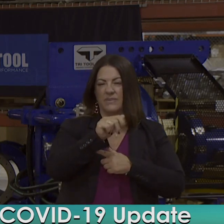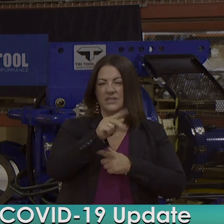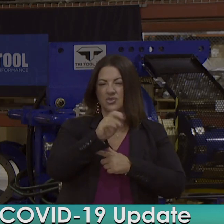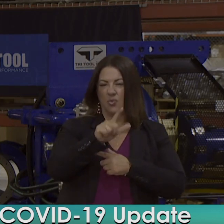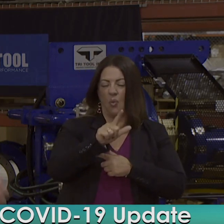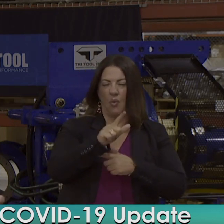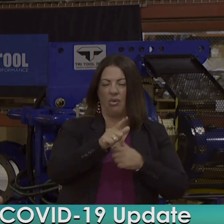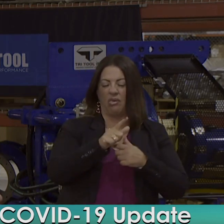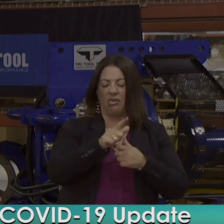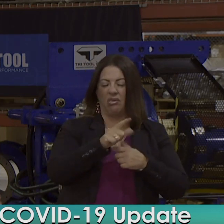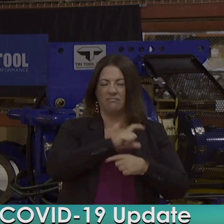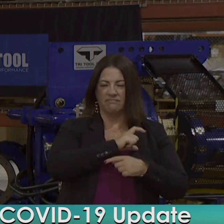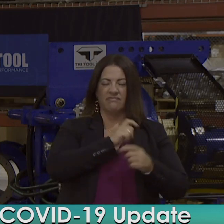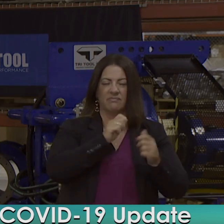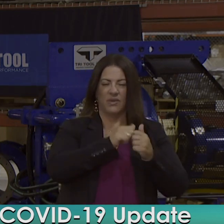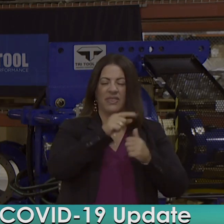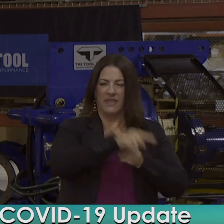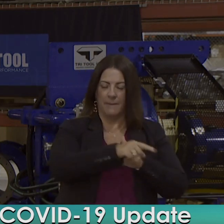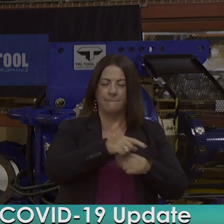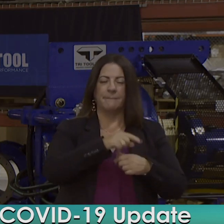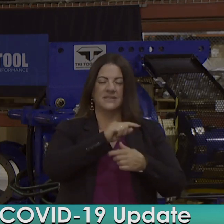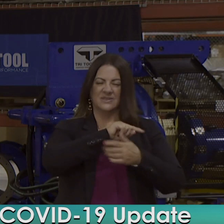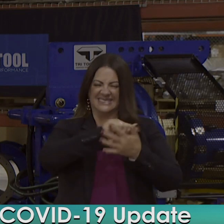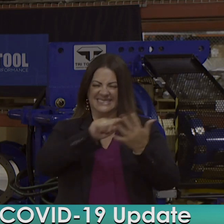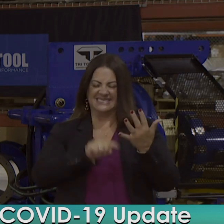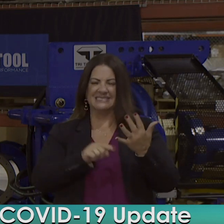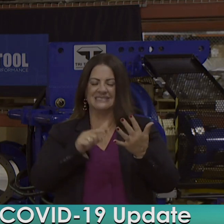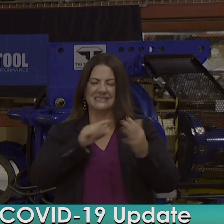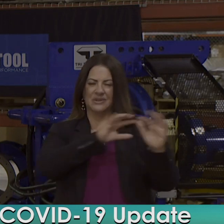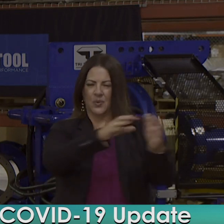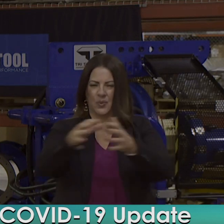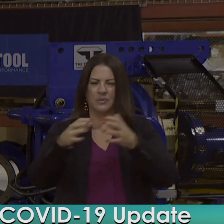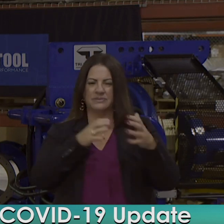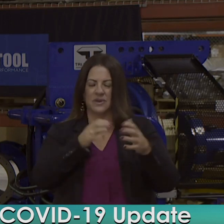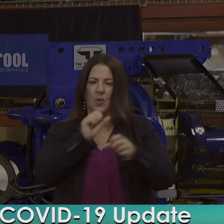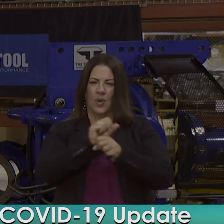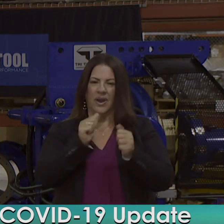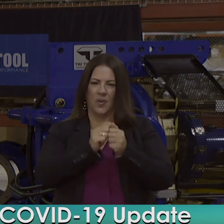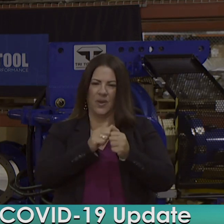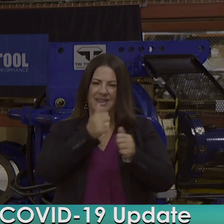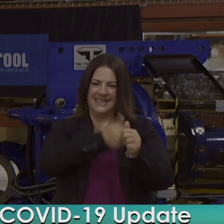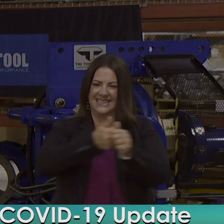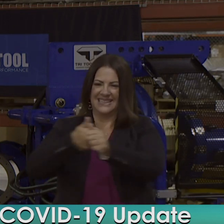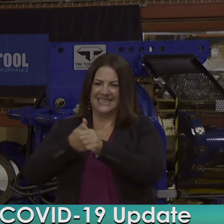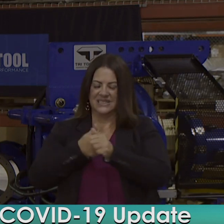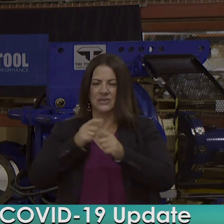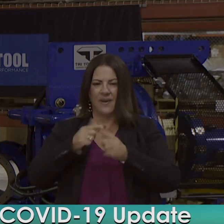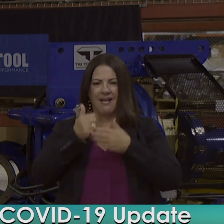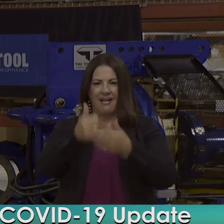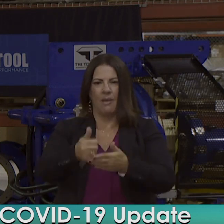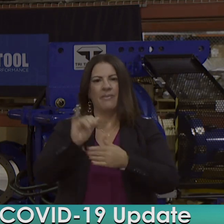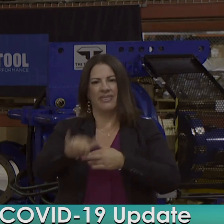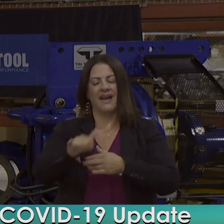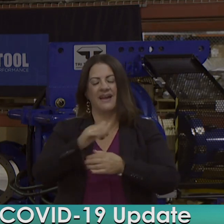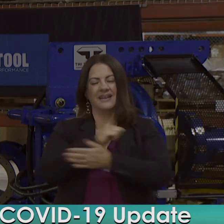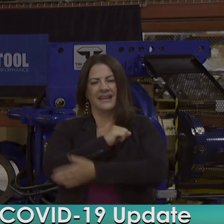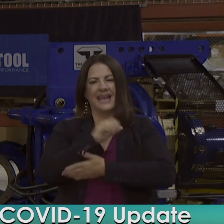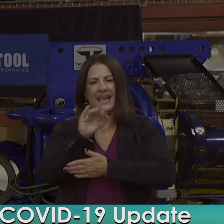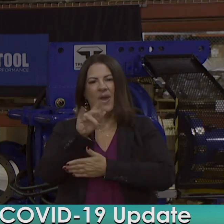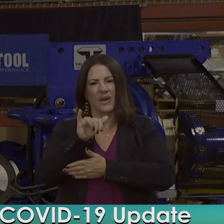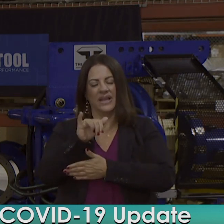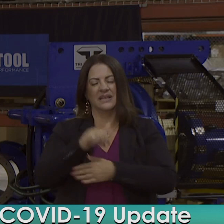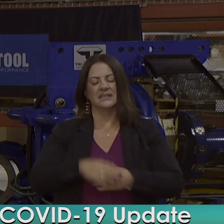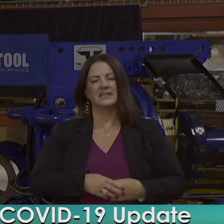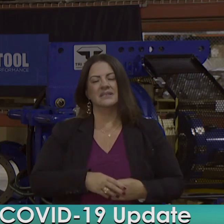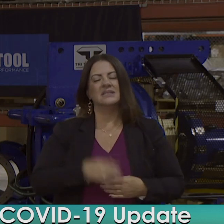where the impacts in surrounding counties, the impacts in the public health within the counties is such that we believe it is time to